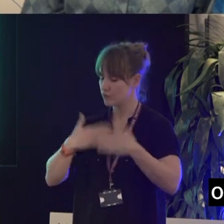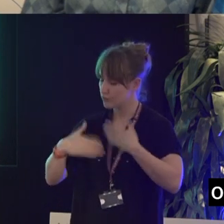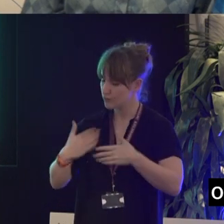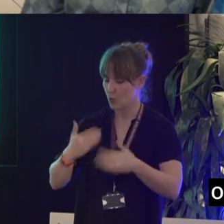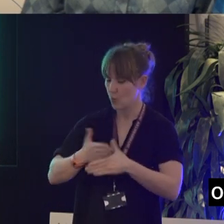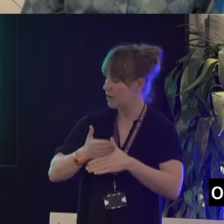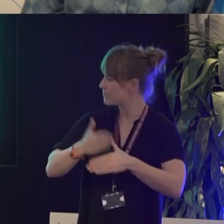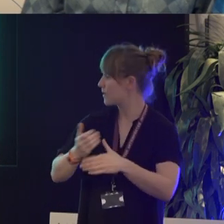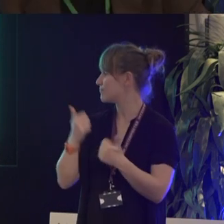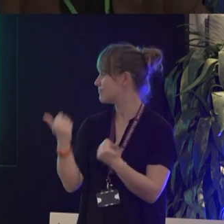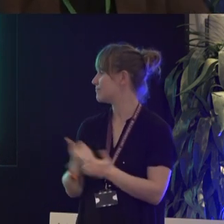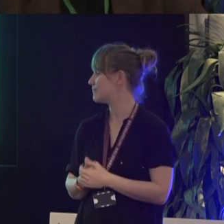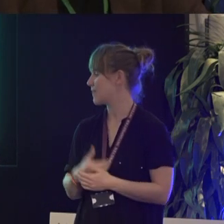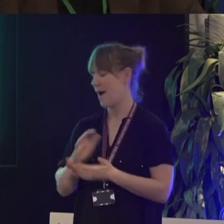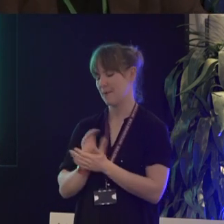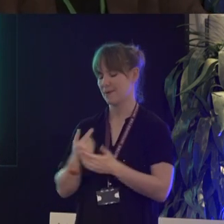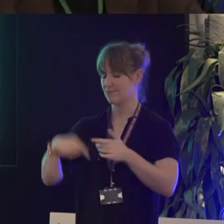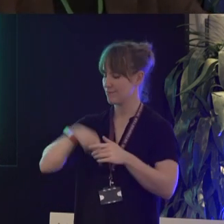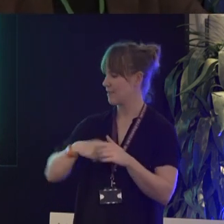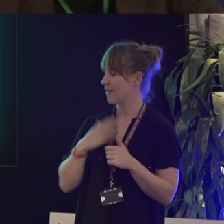be here. Thank you, James.